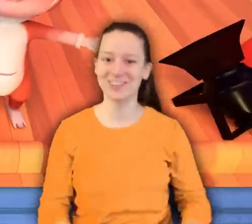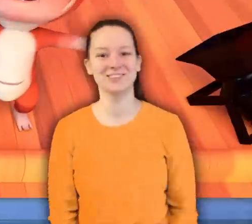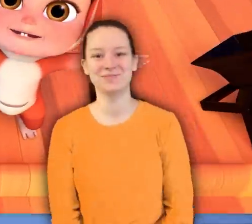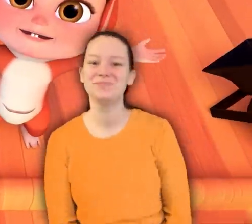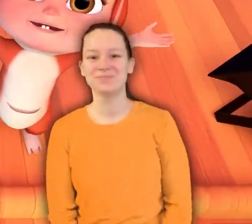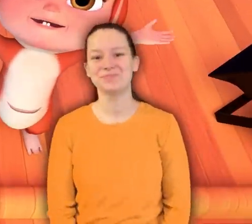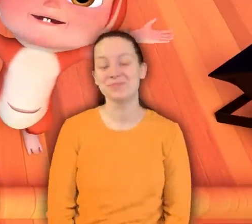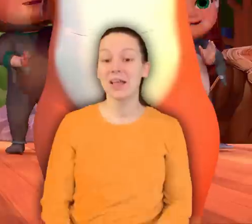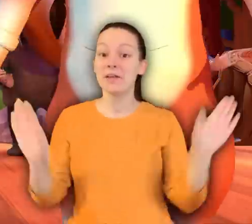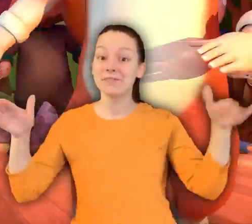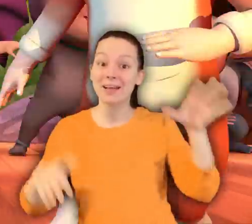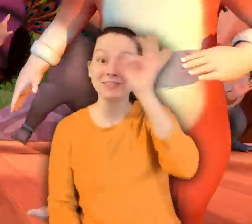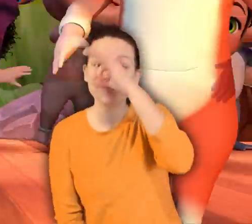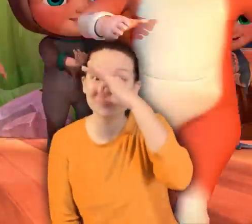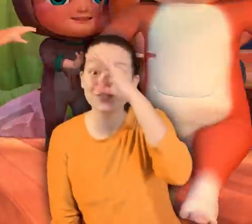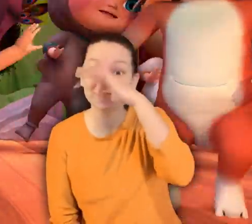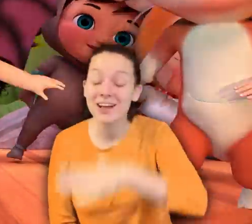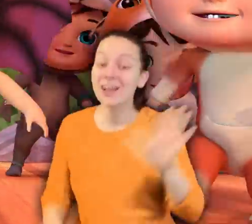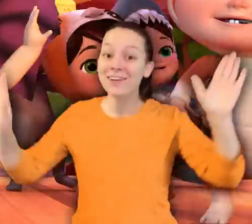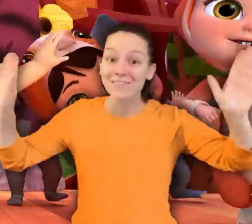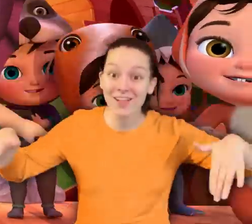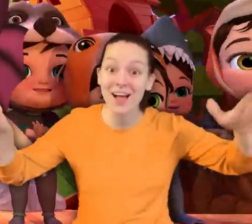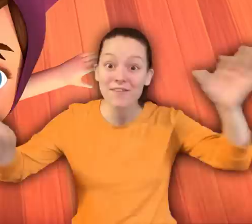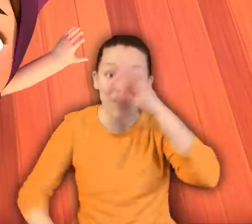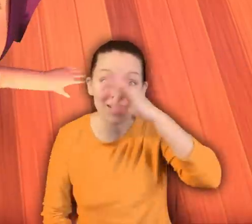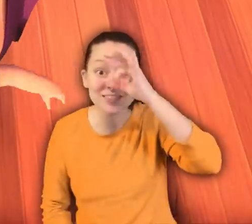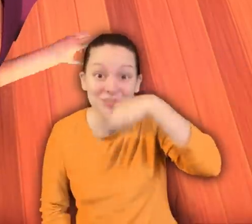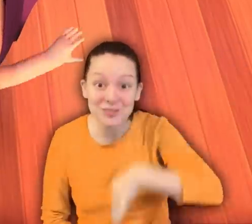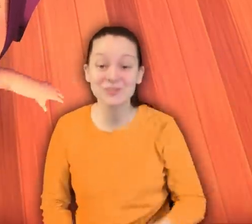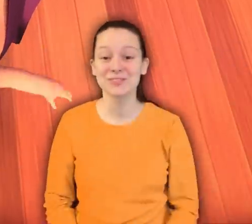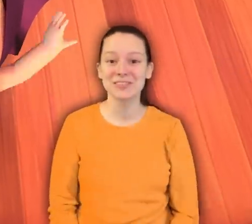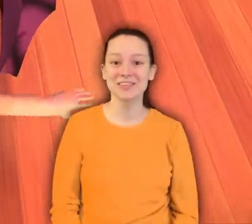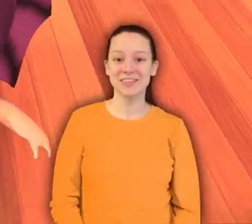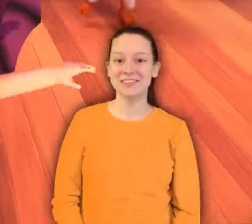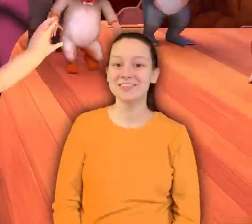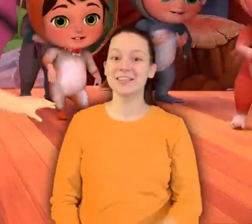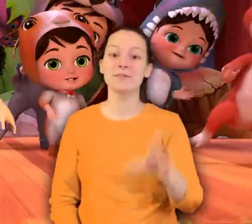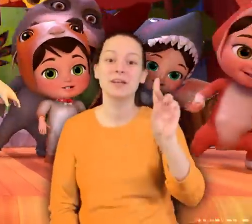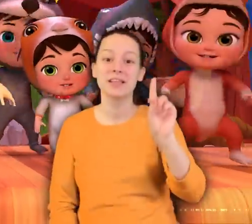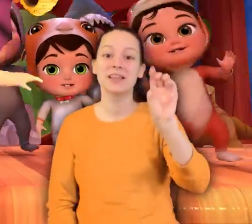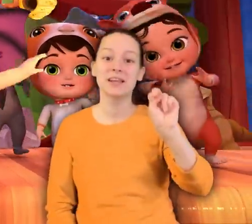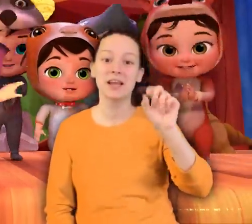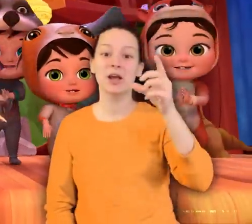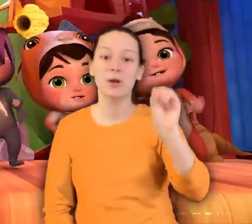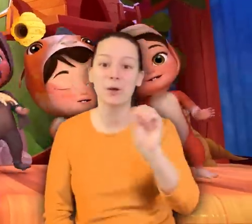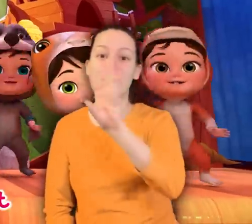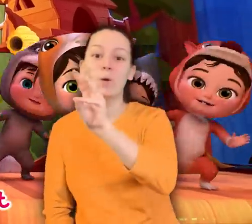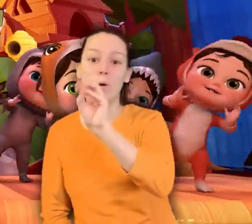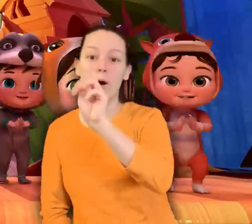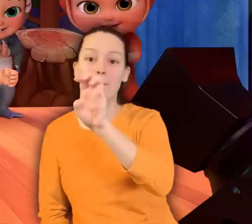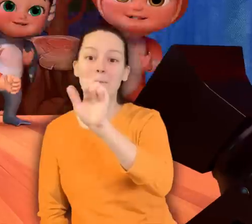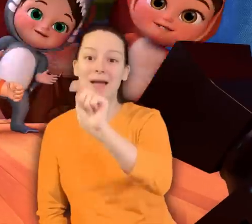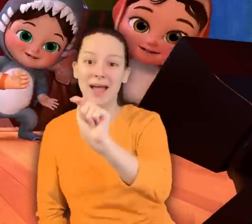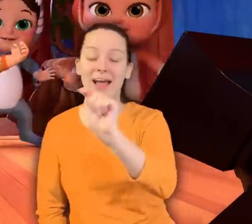in Australia with flying foxes too with flying foxes too with a dingo and the